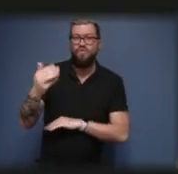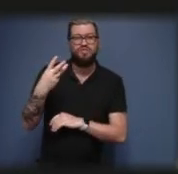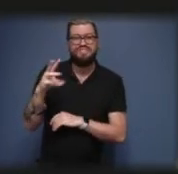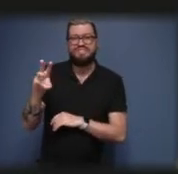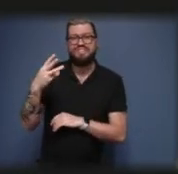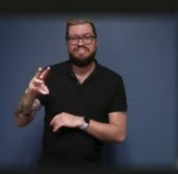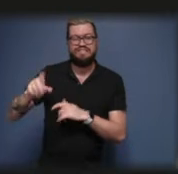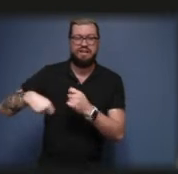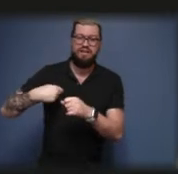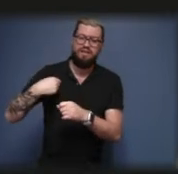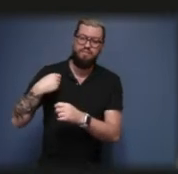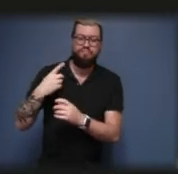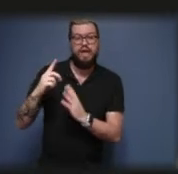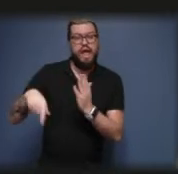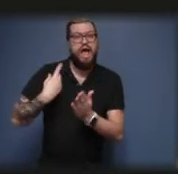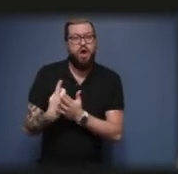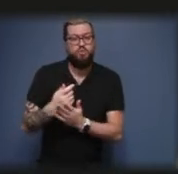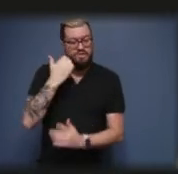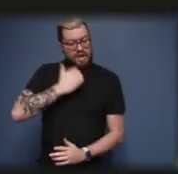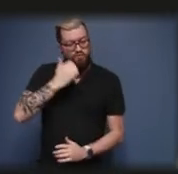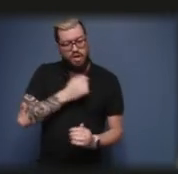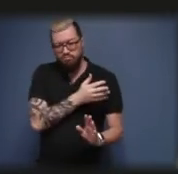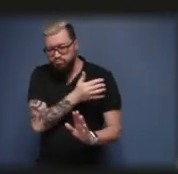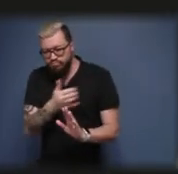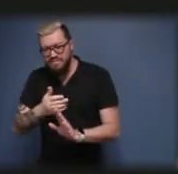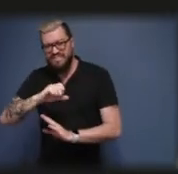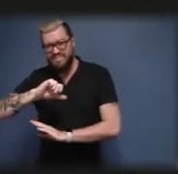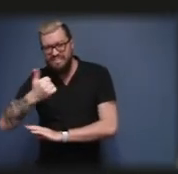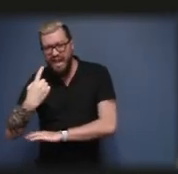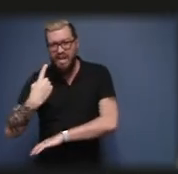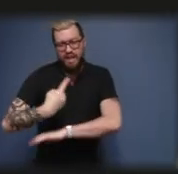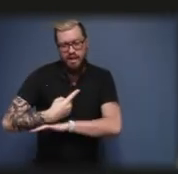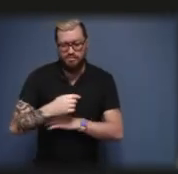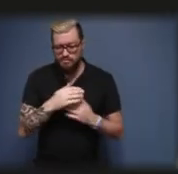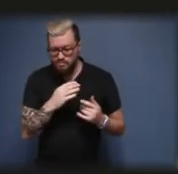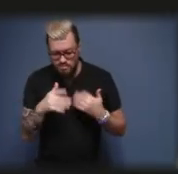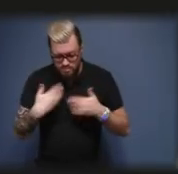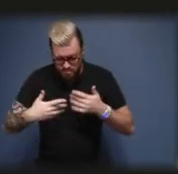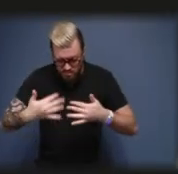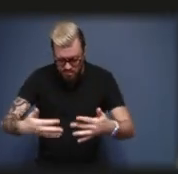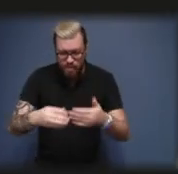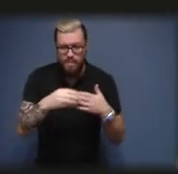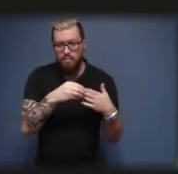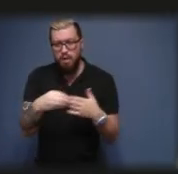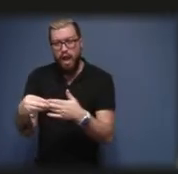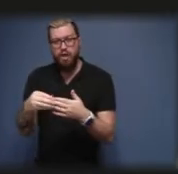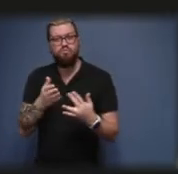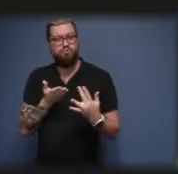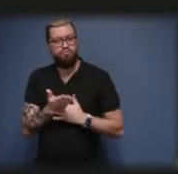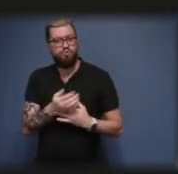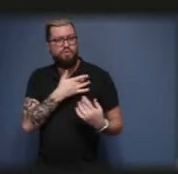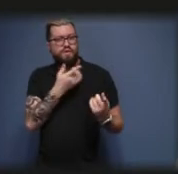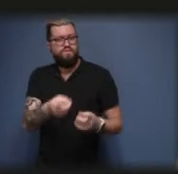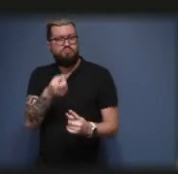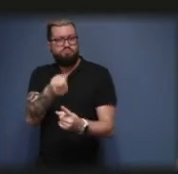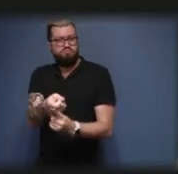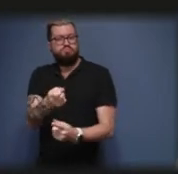for 10 days straight, working tirelessly to guide our entire team through that event. And there was a lot of